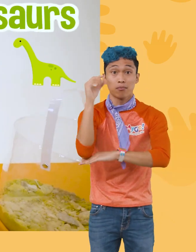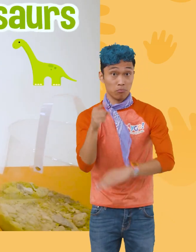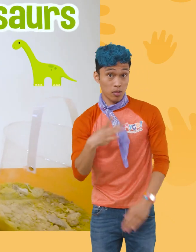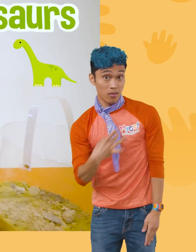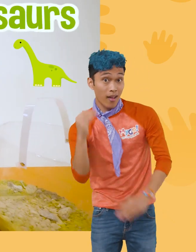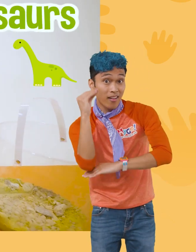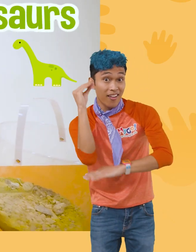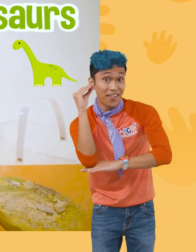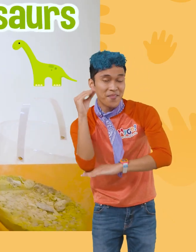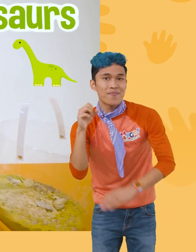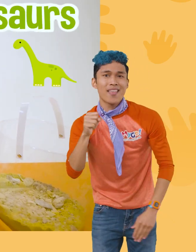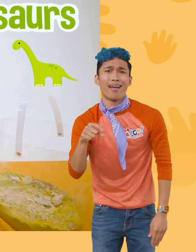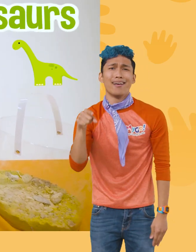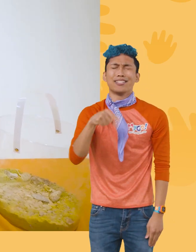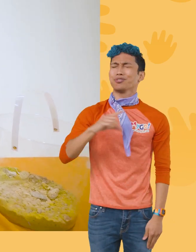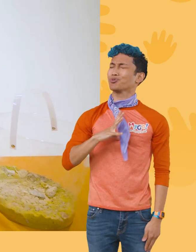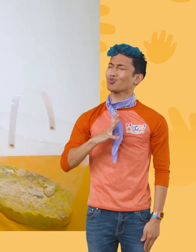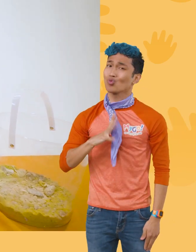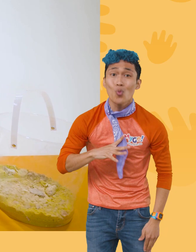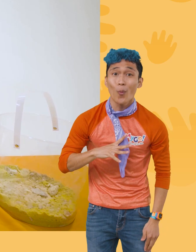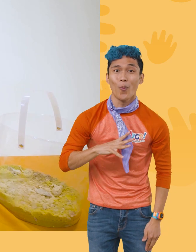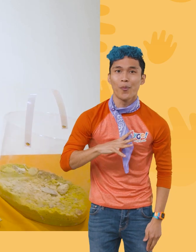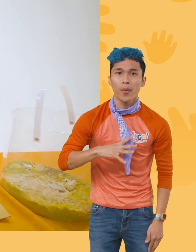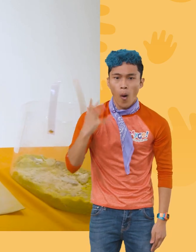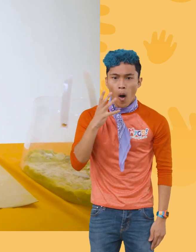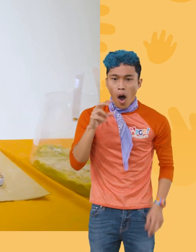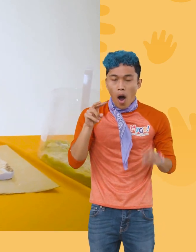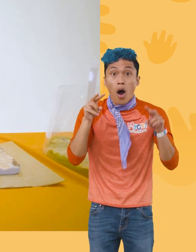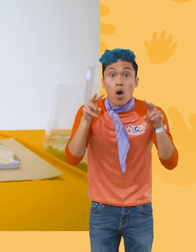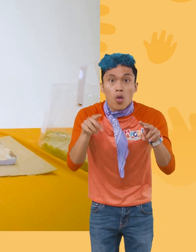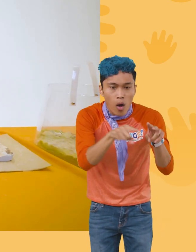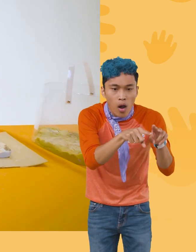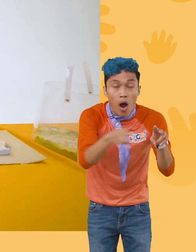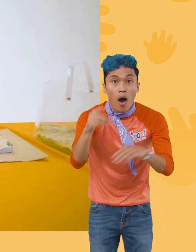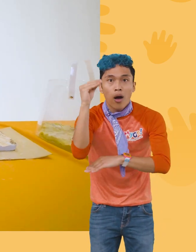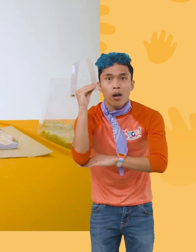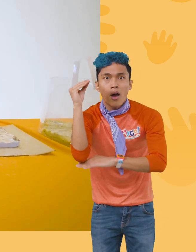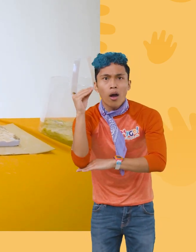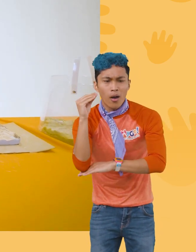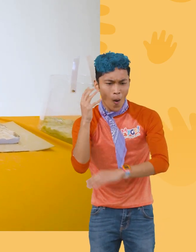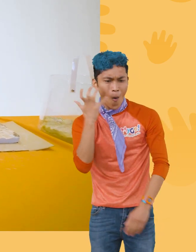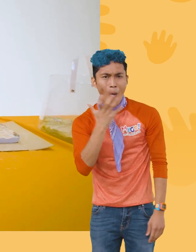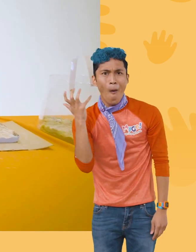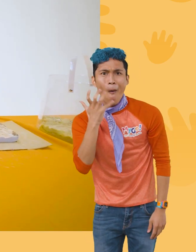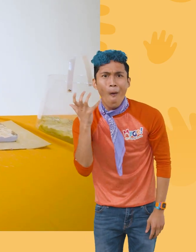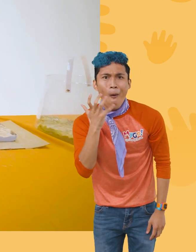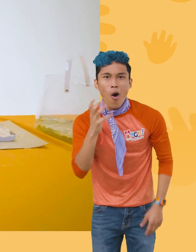you like dinosaurs? Yeah, they are so cool. Whoa, check out all these dinosaurs. Whoa!